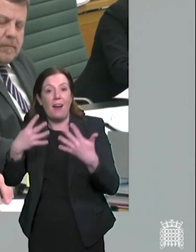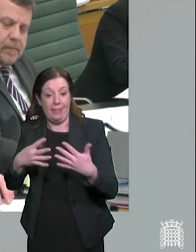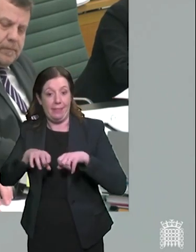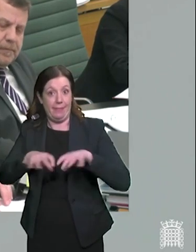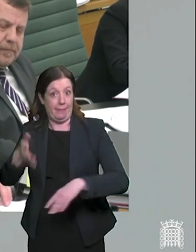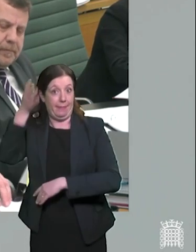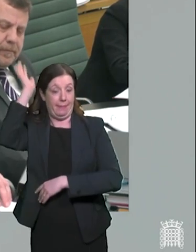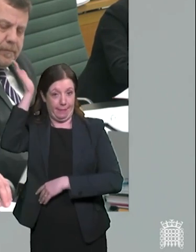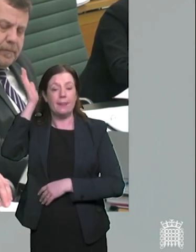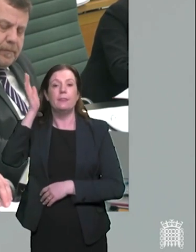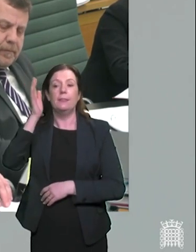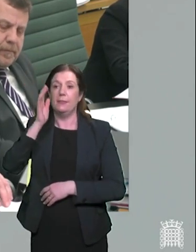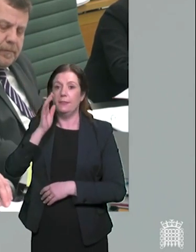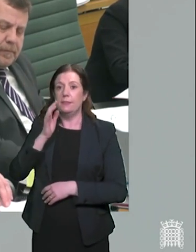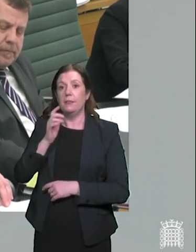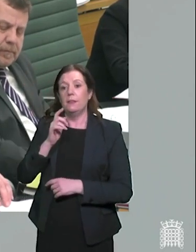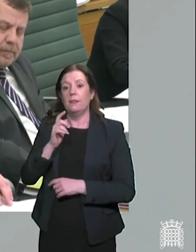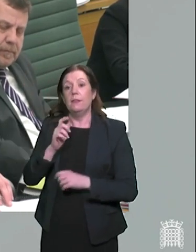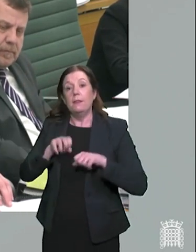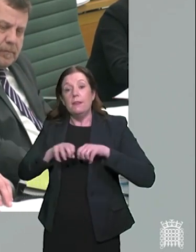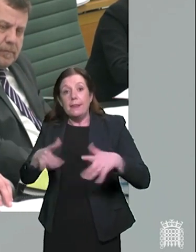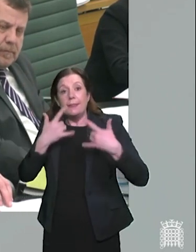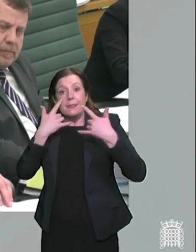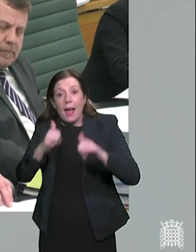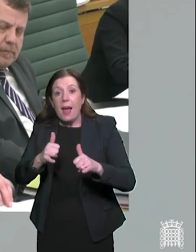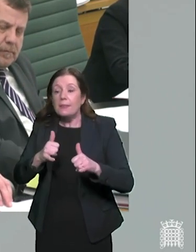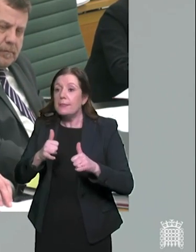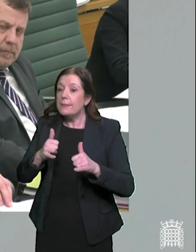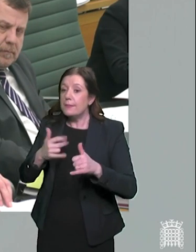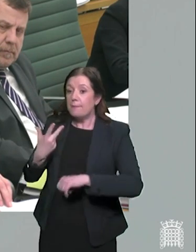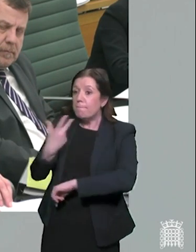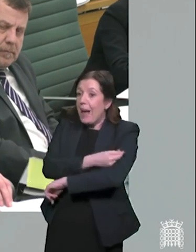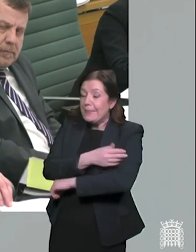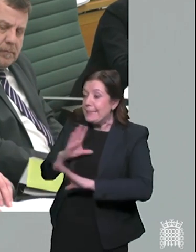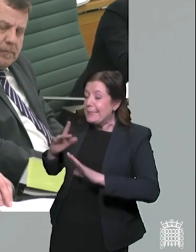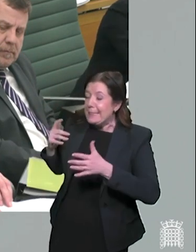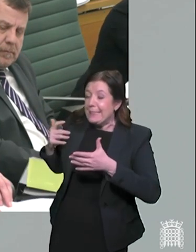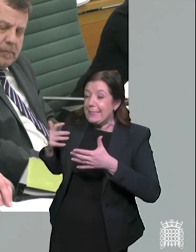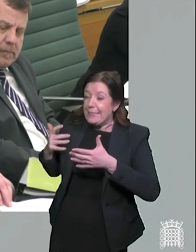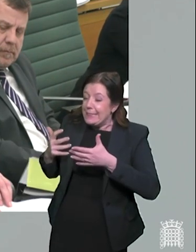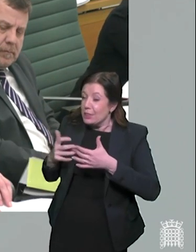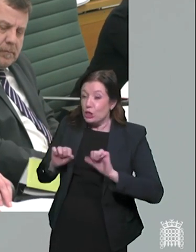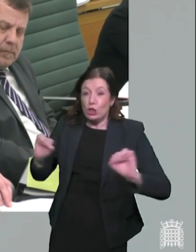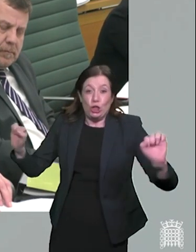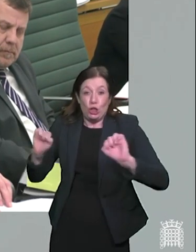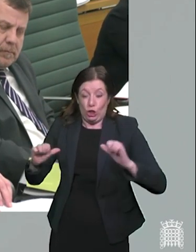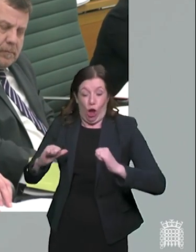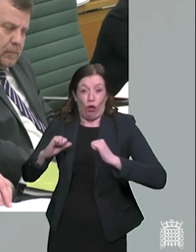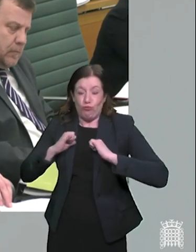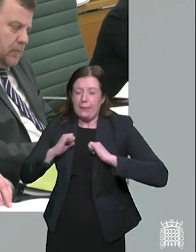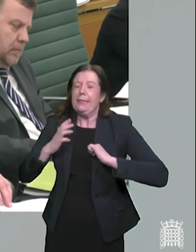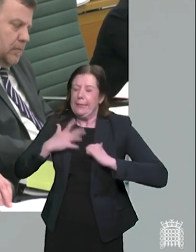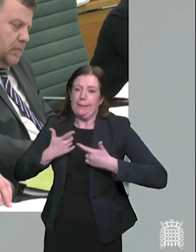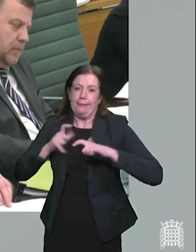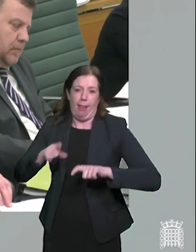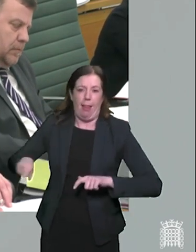press conference that neither mass testing nor progress on vaccines are at the present time a substitute for the